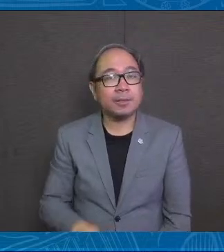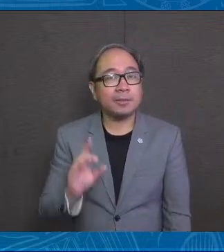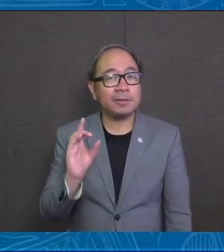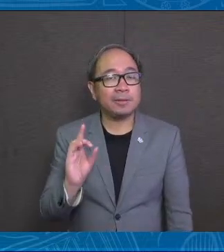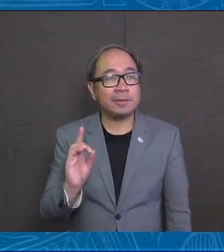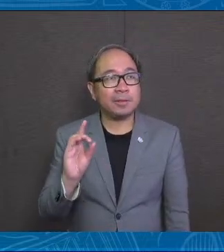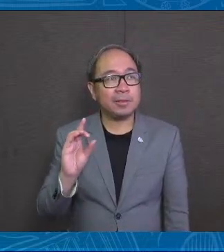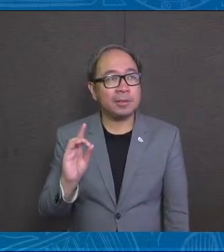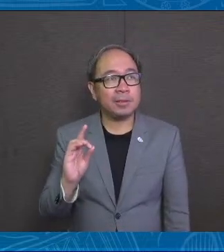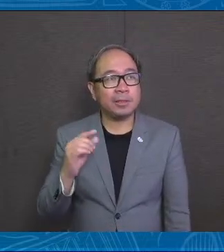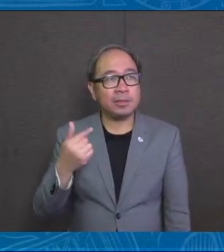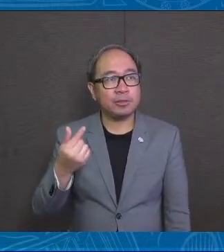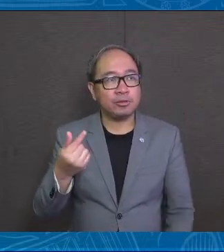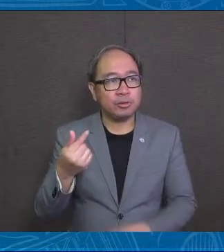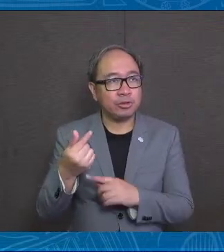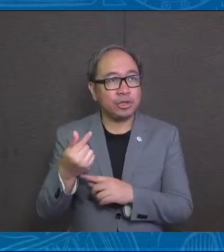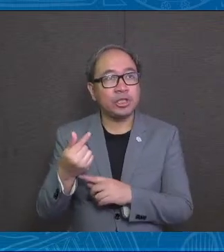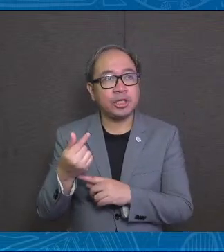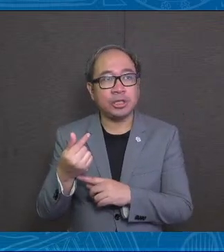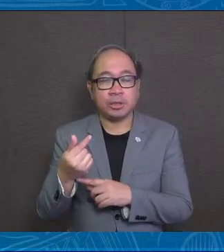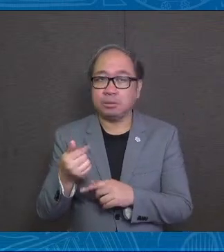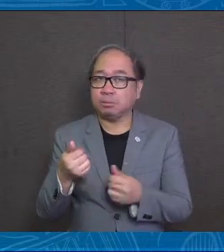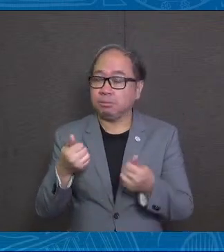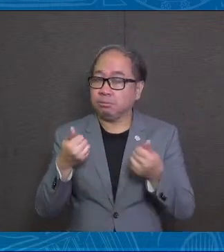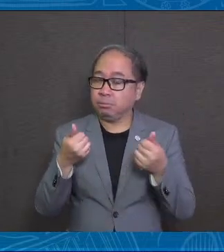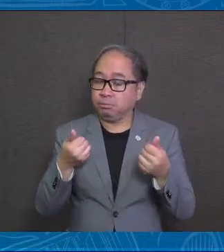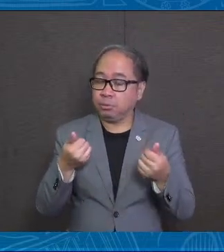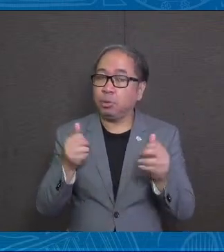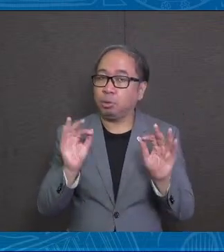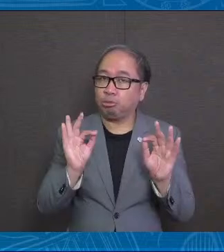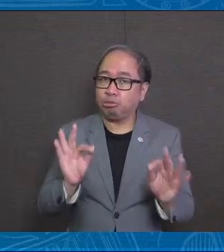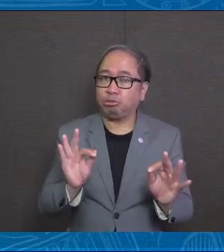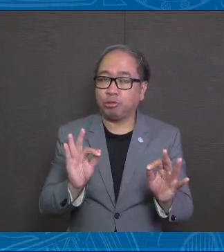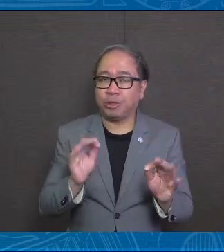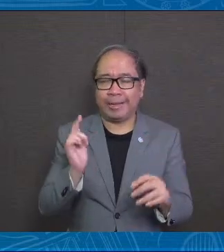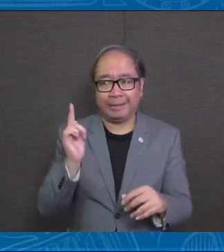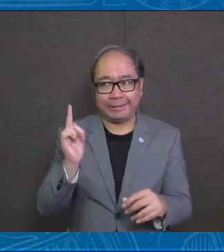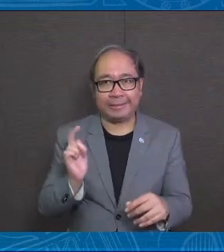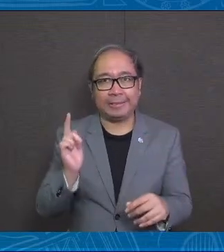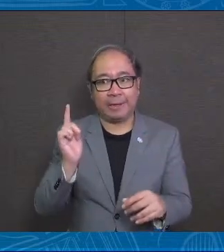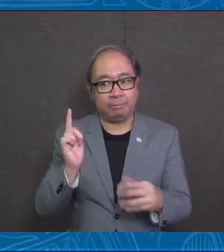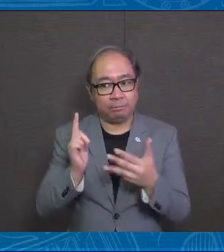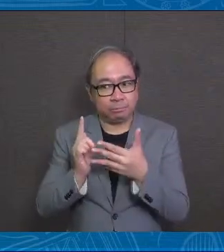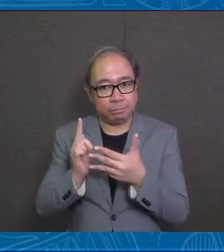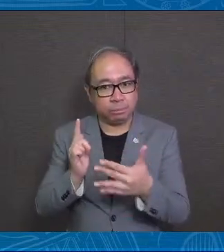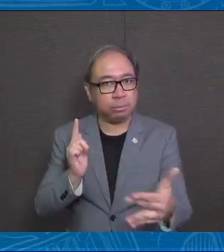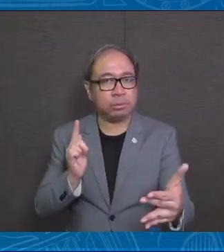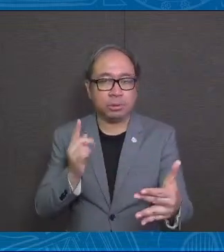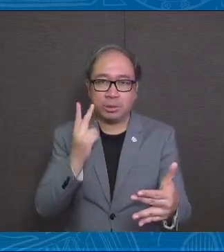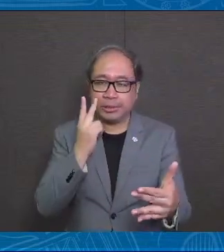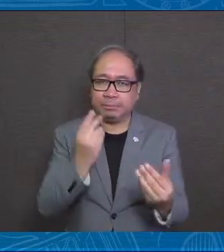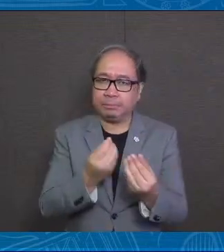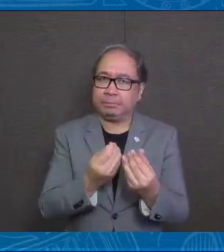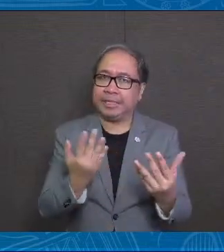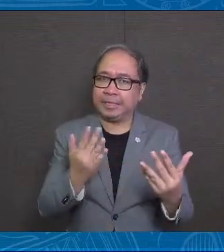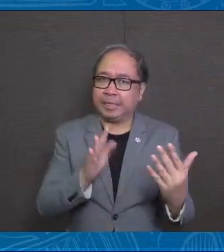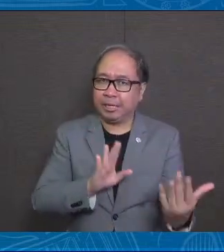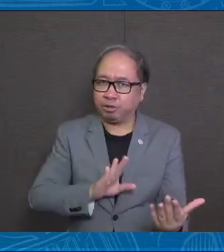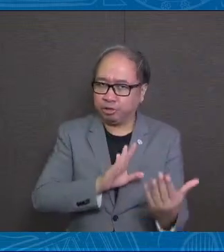from Laos has a great start. I think really mentioned about the barriers and challenges. But let me